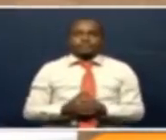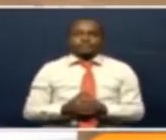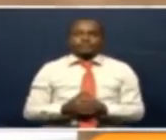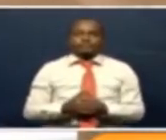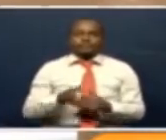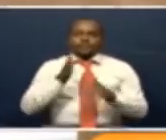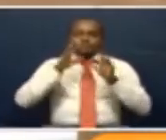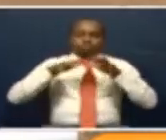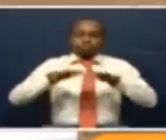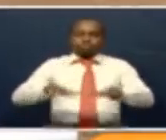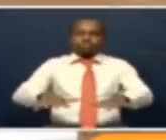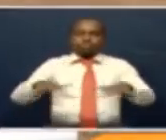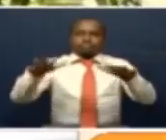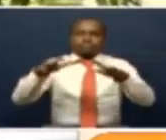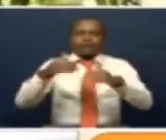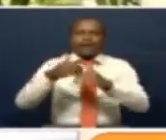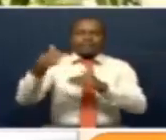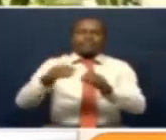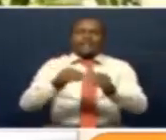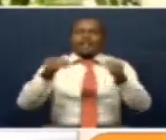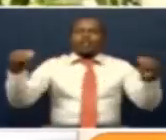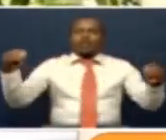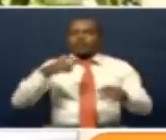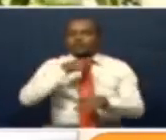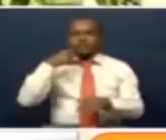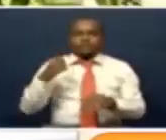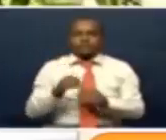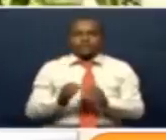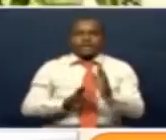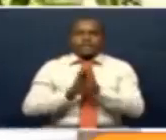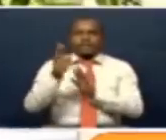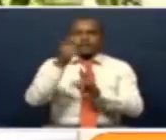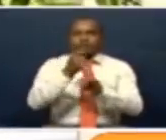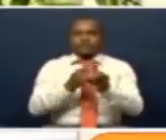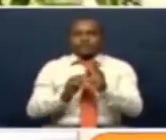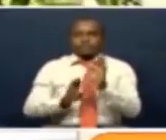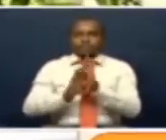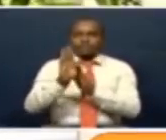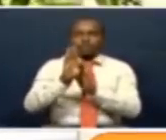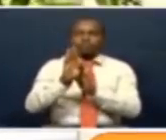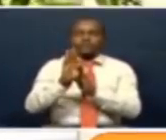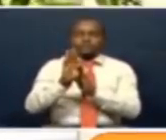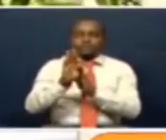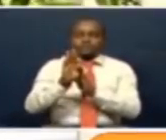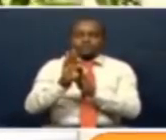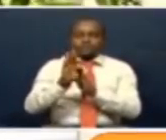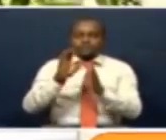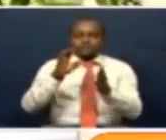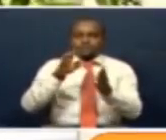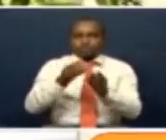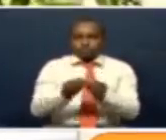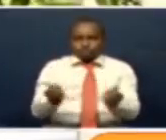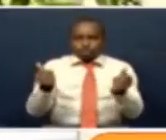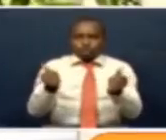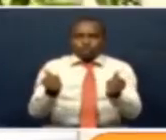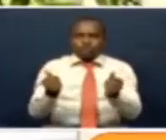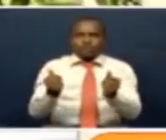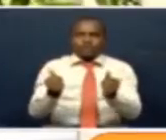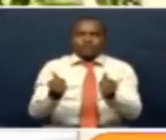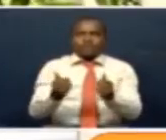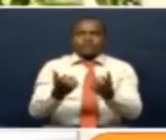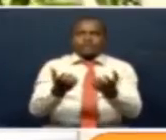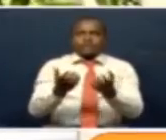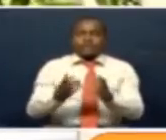on the heels of a long dry spell. The long-term development solution to both the drought and the flooding needs